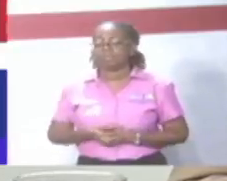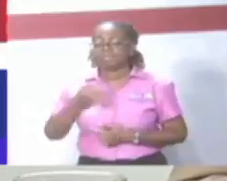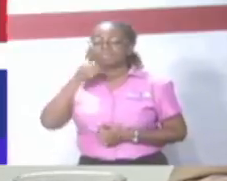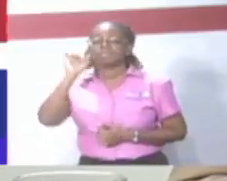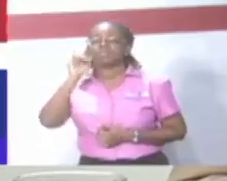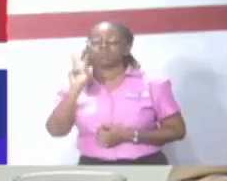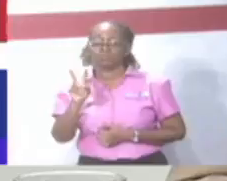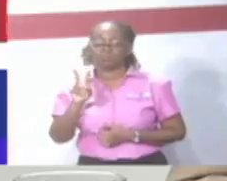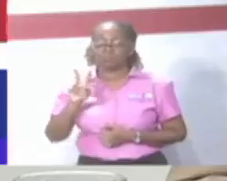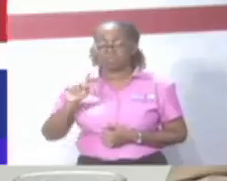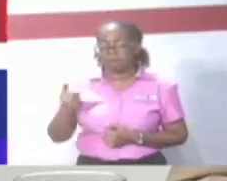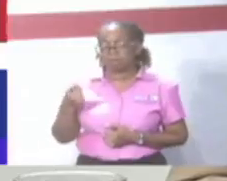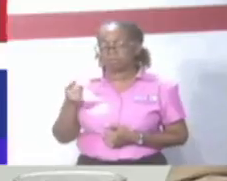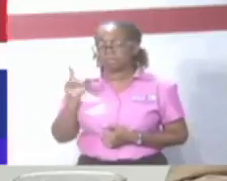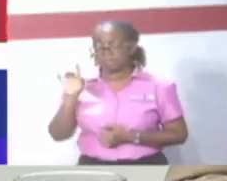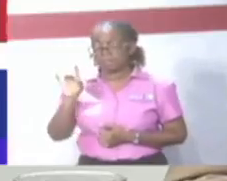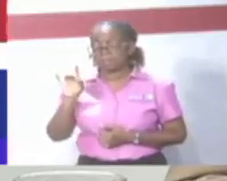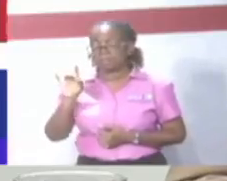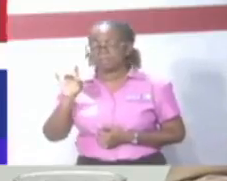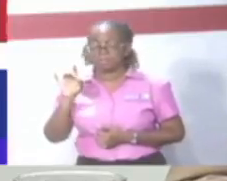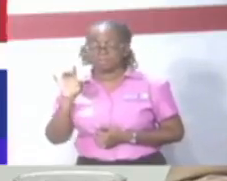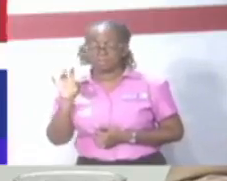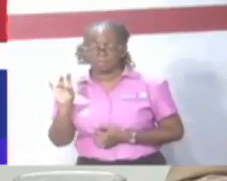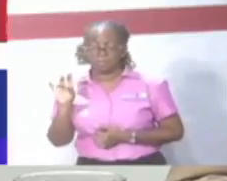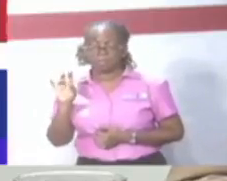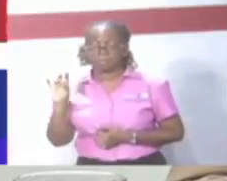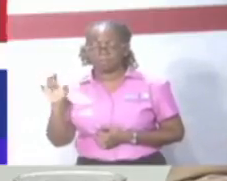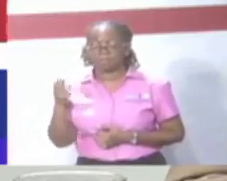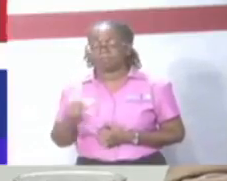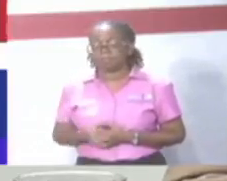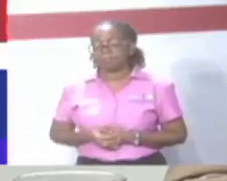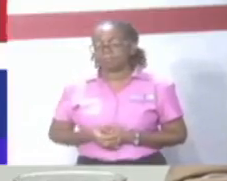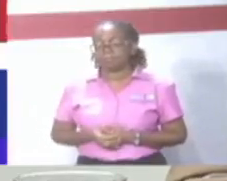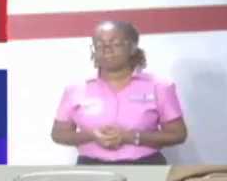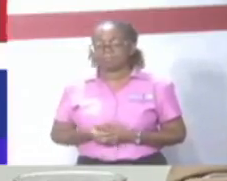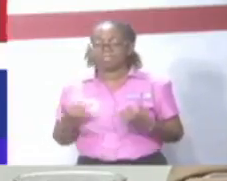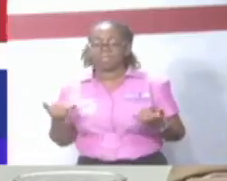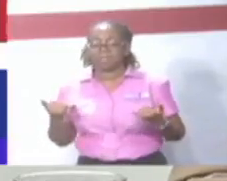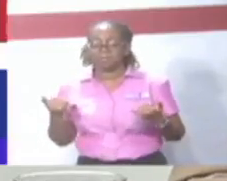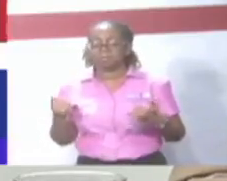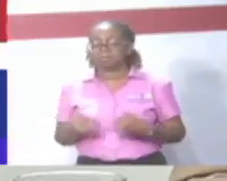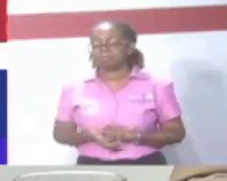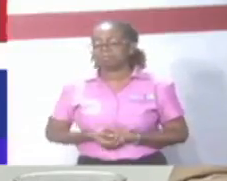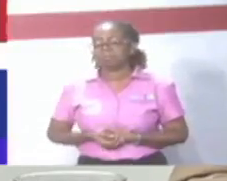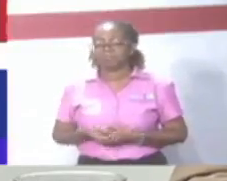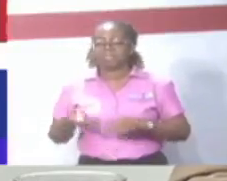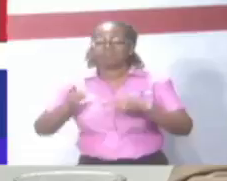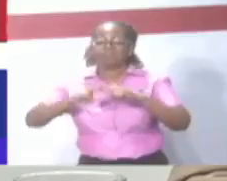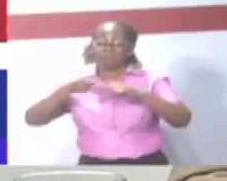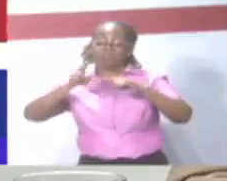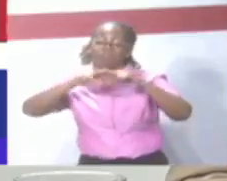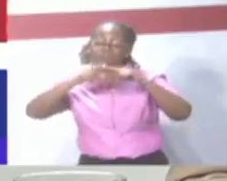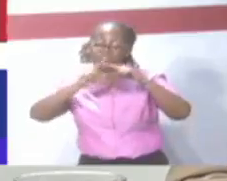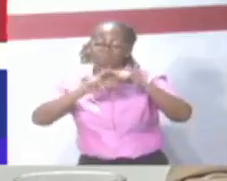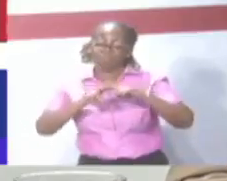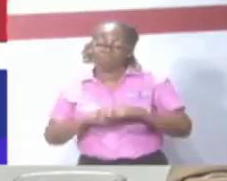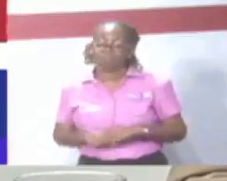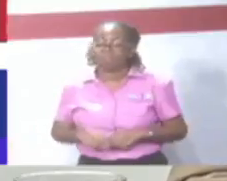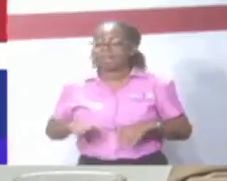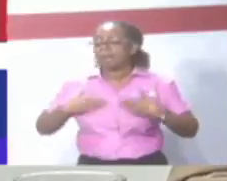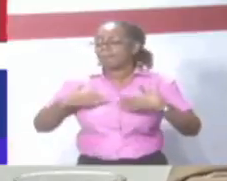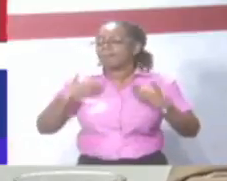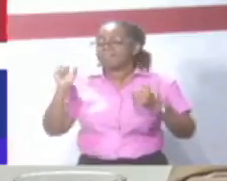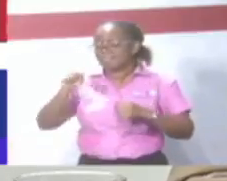2,887. This is about a 50% increase from a very low level last week. So whilst we are happy